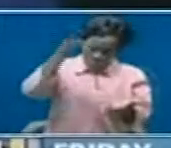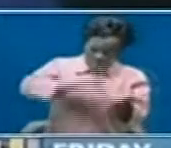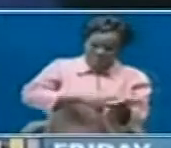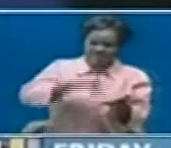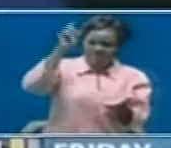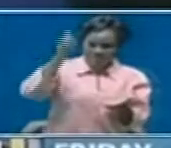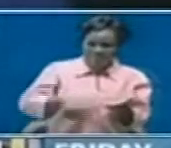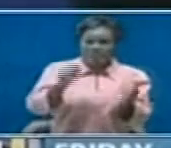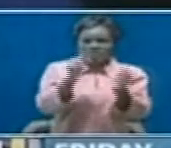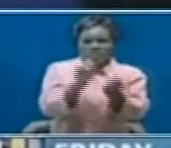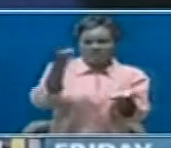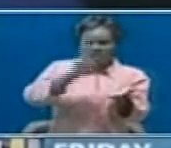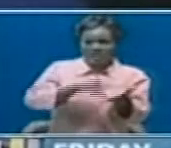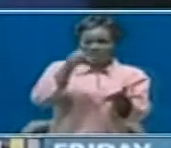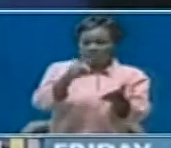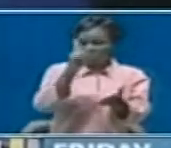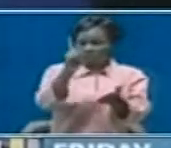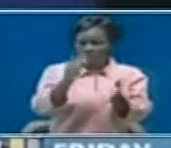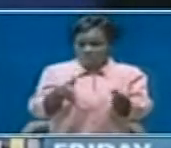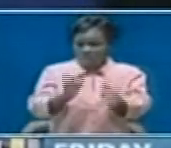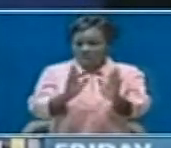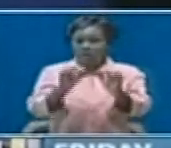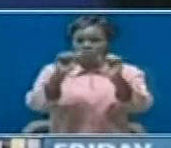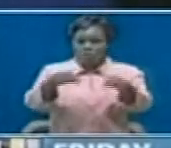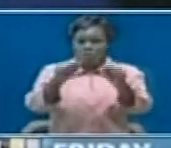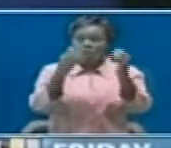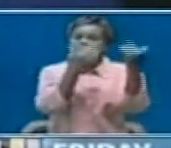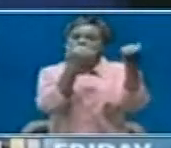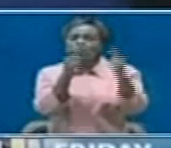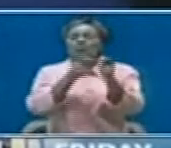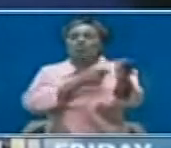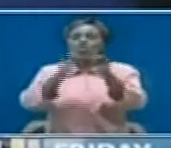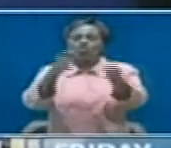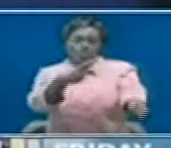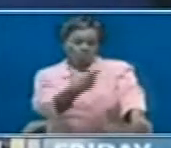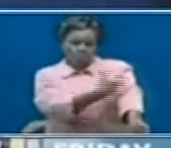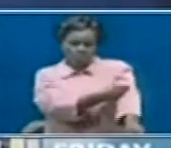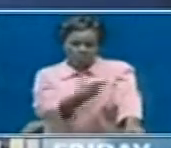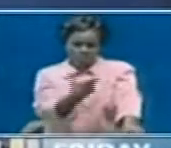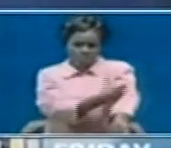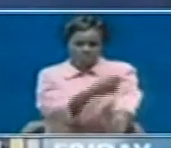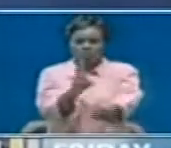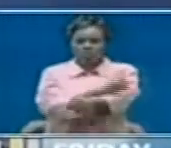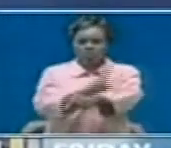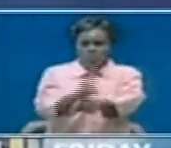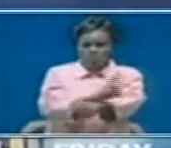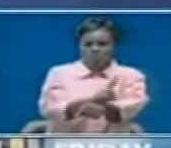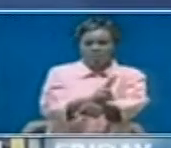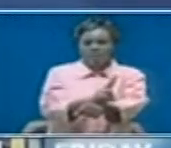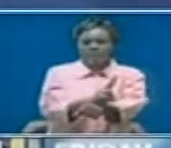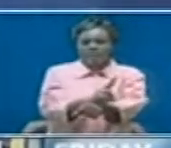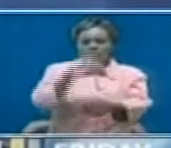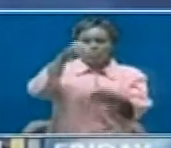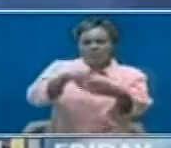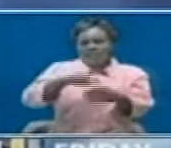Sports registrar. That is just one of the ways the anti-doping task force hope will help in controlling the spread and use of performance-enhancing drugs